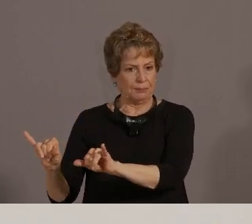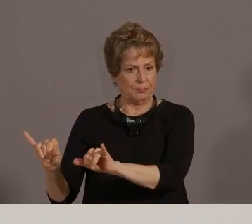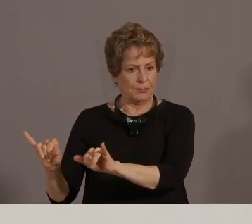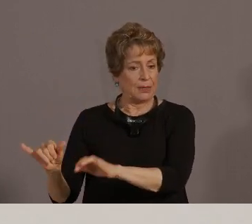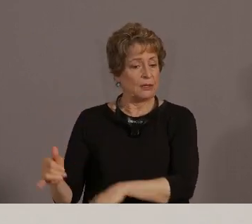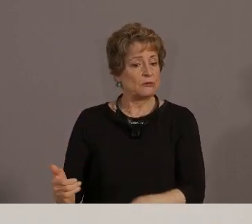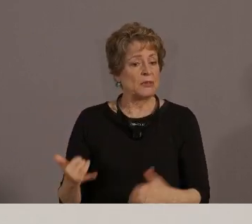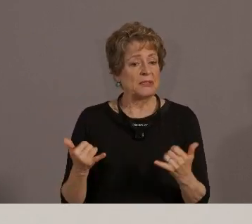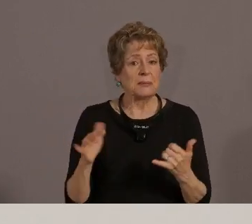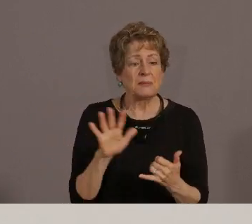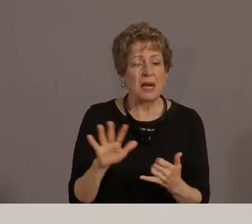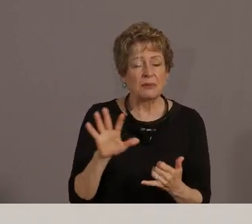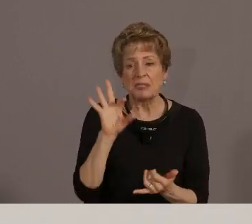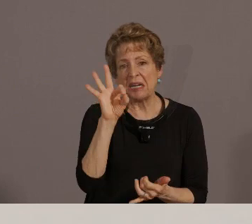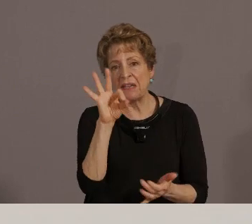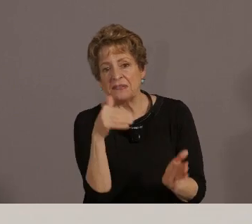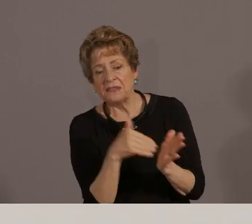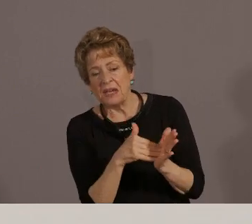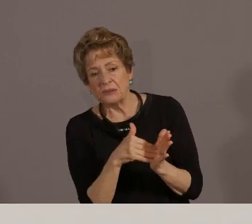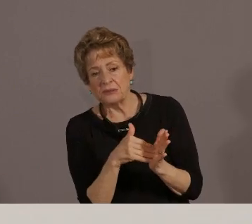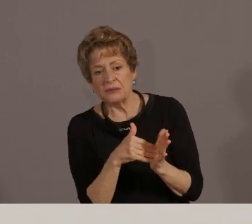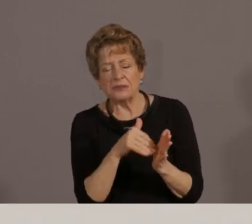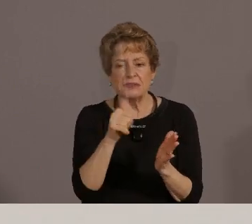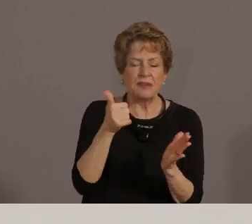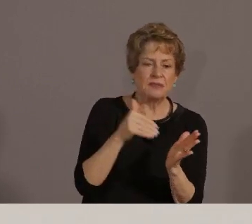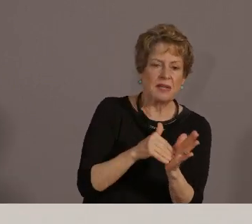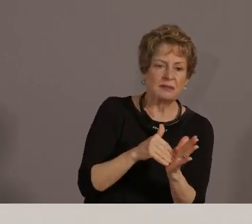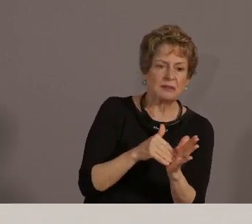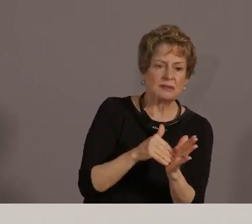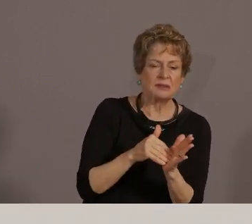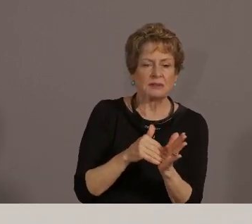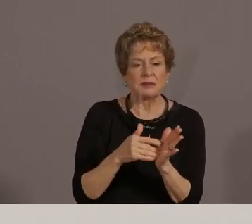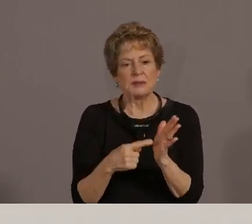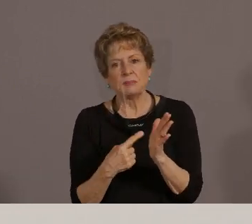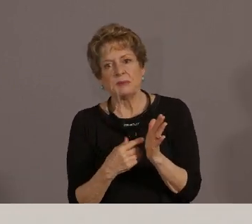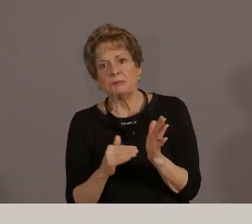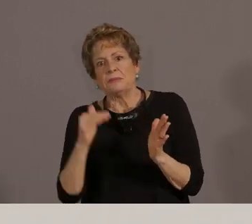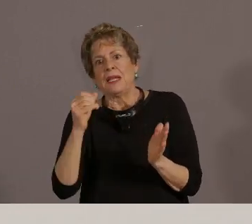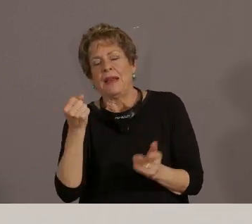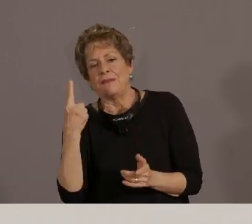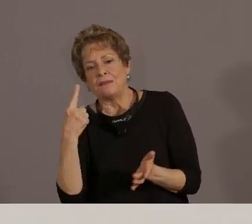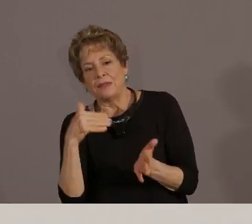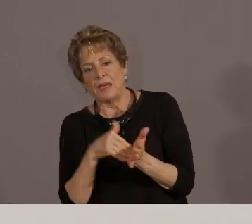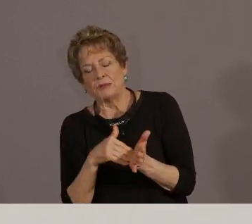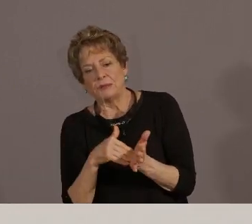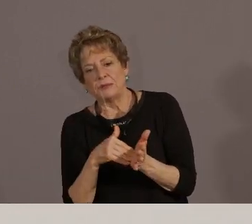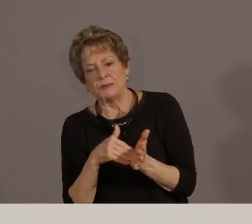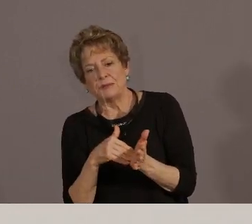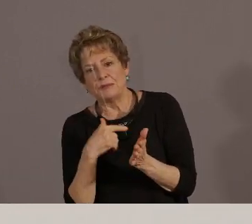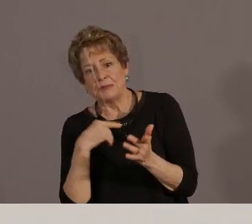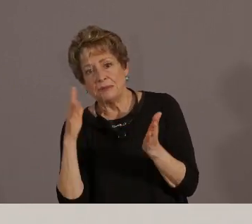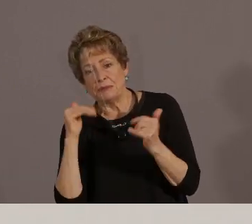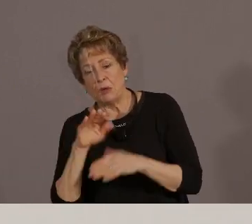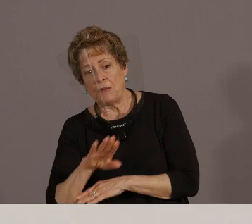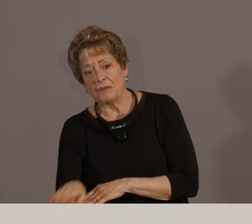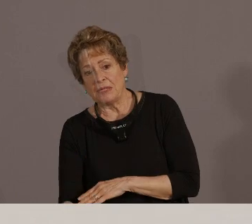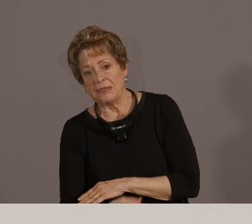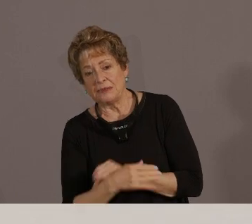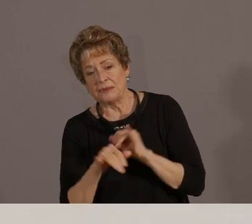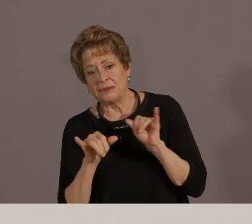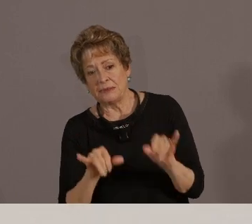And so we shouldn't lose a lot of capacity being able to still do 8 to potentially